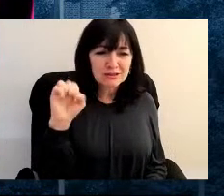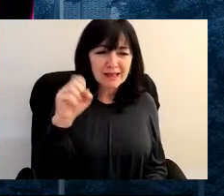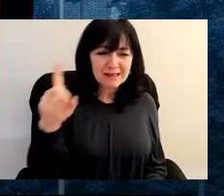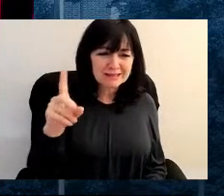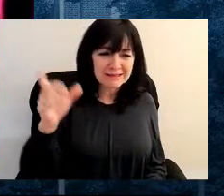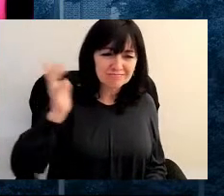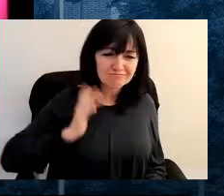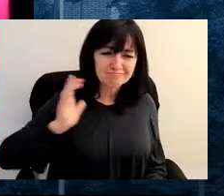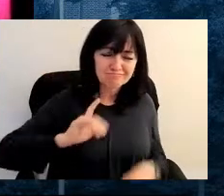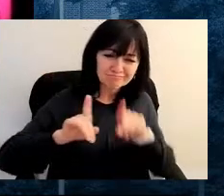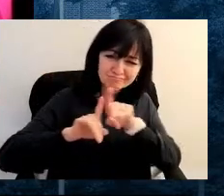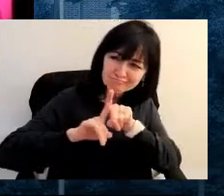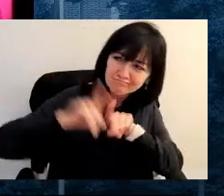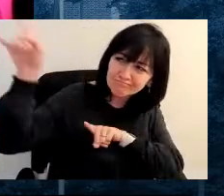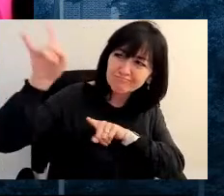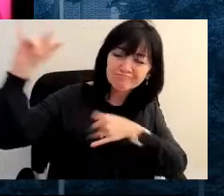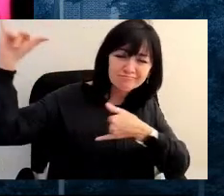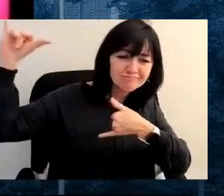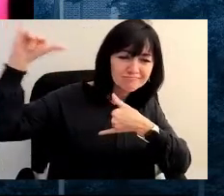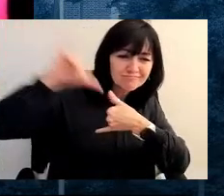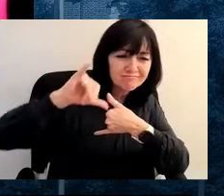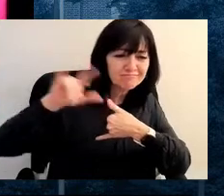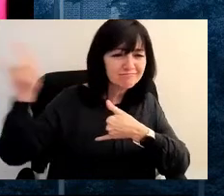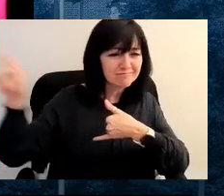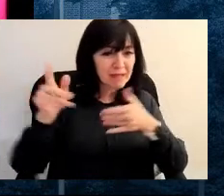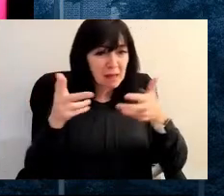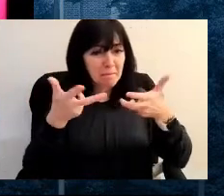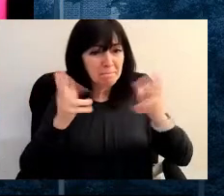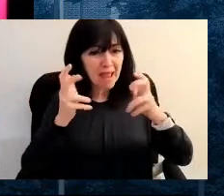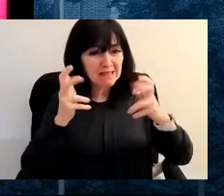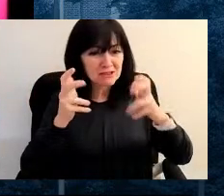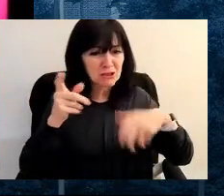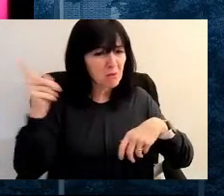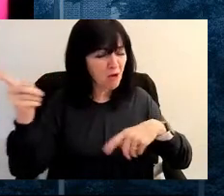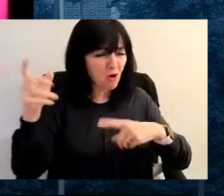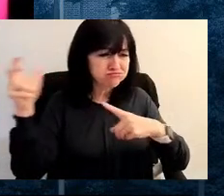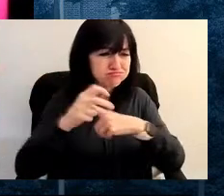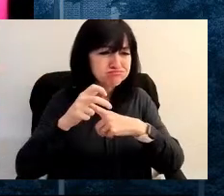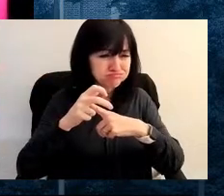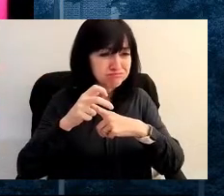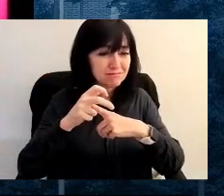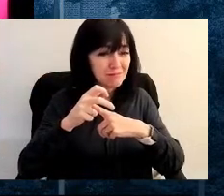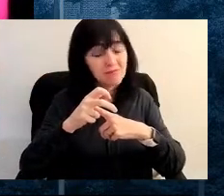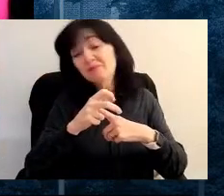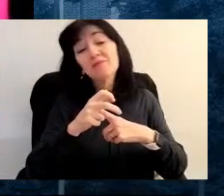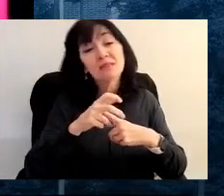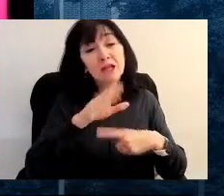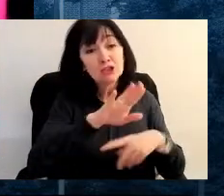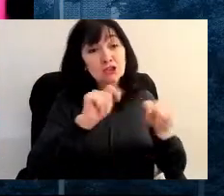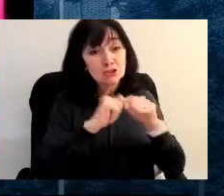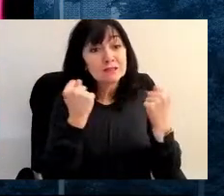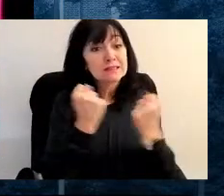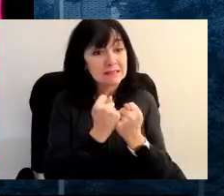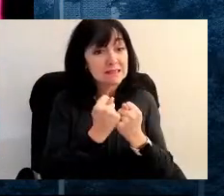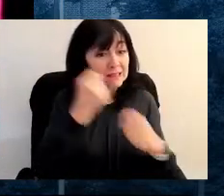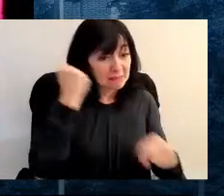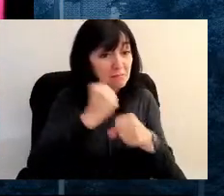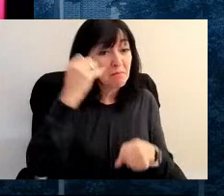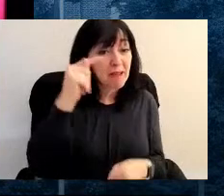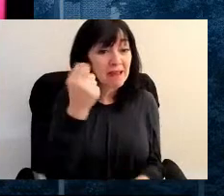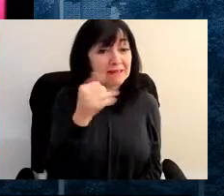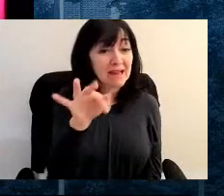day, maybe before you were born. And took their team to the state championship game in